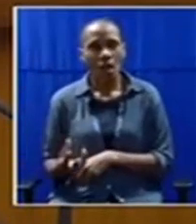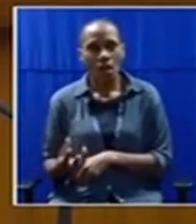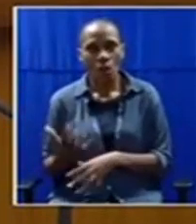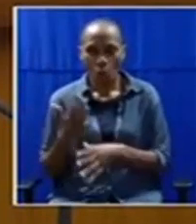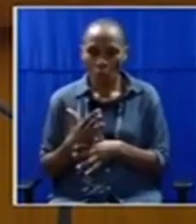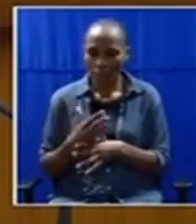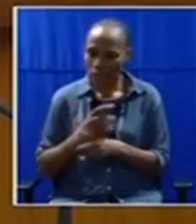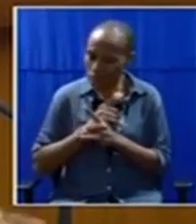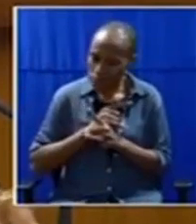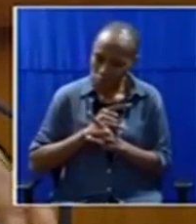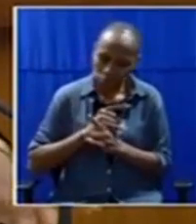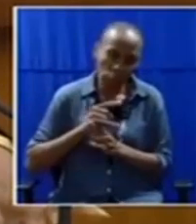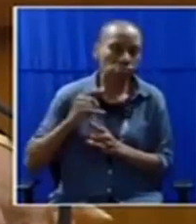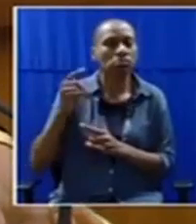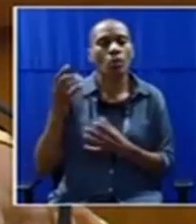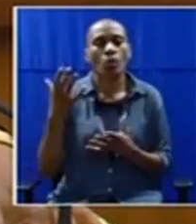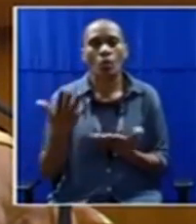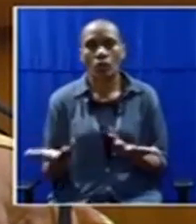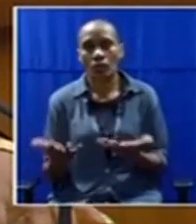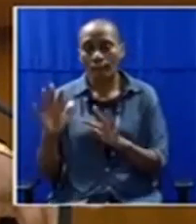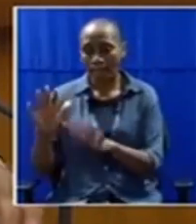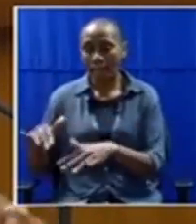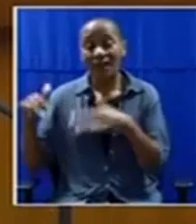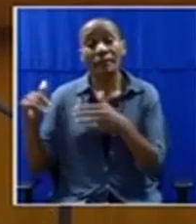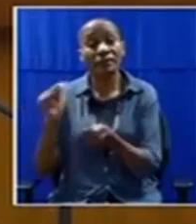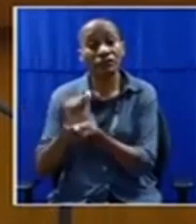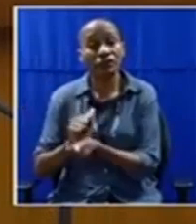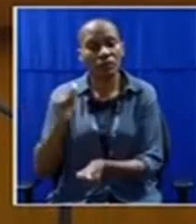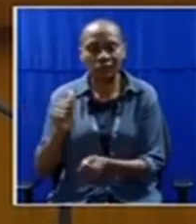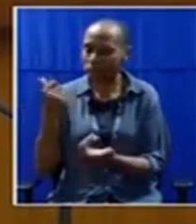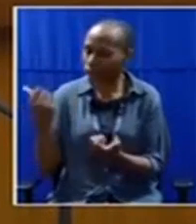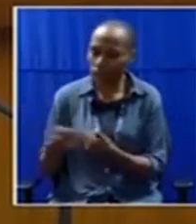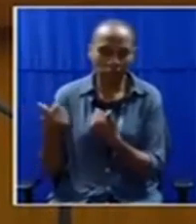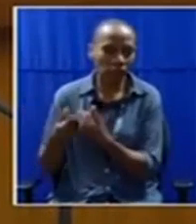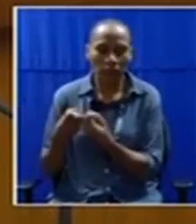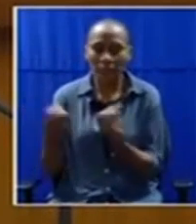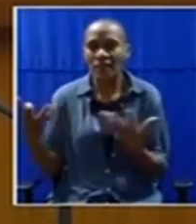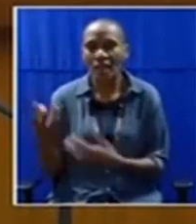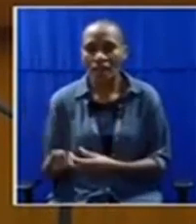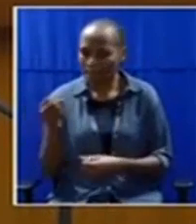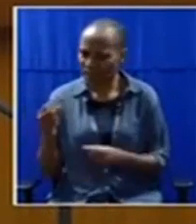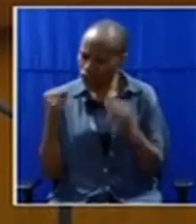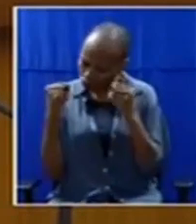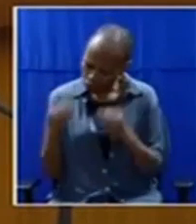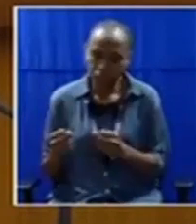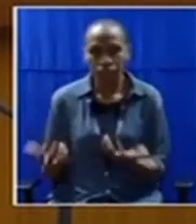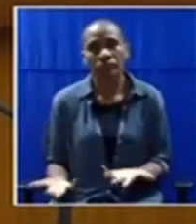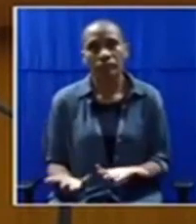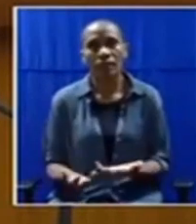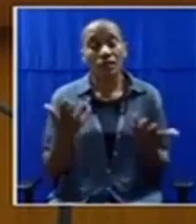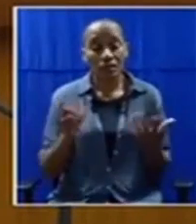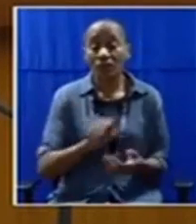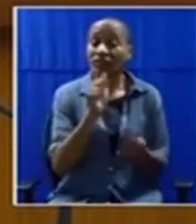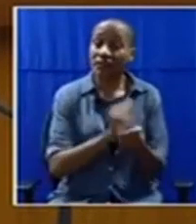successful term of office where our parliamentary democracy was tested and strengthened. As our democracy is